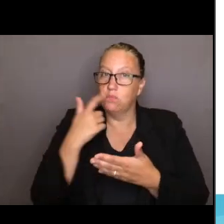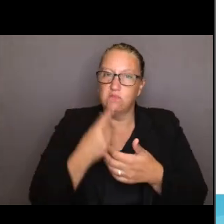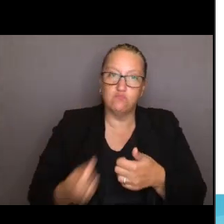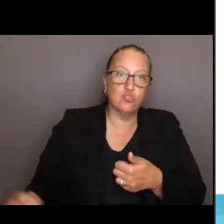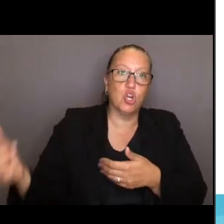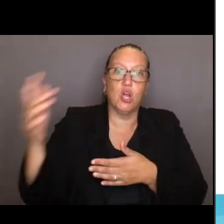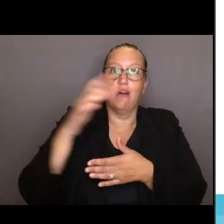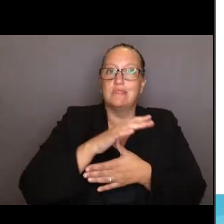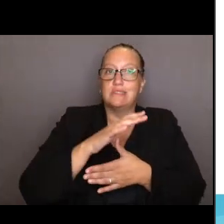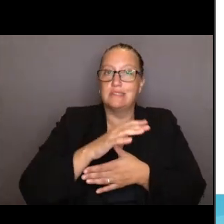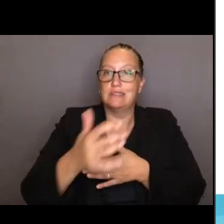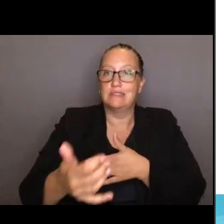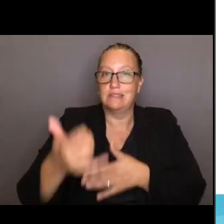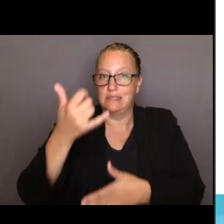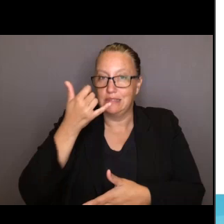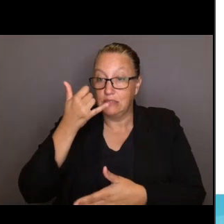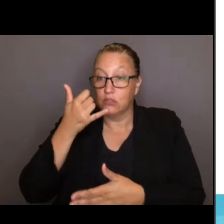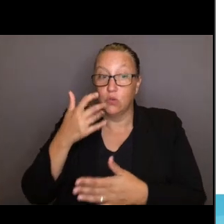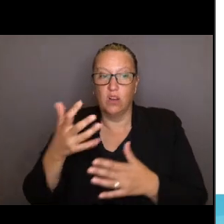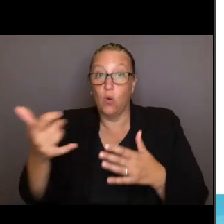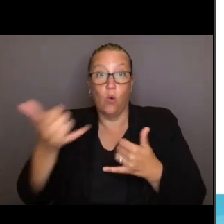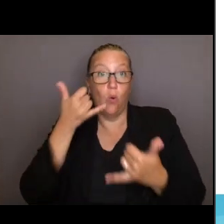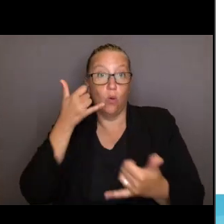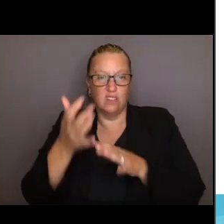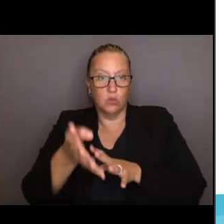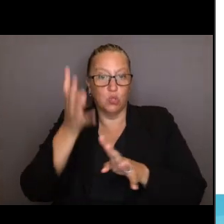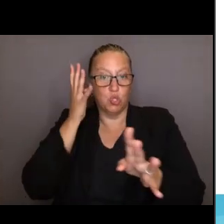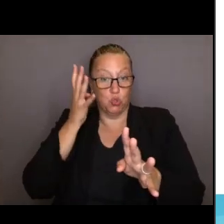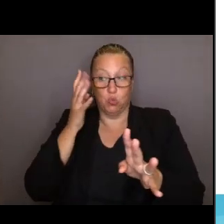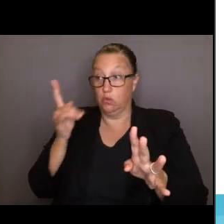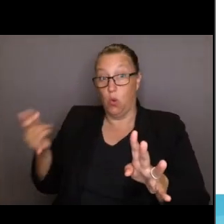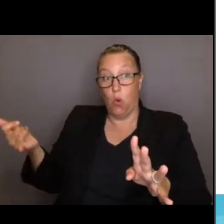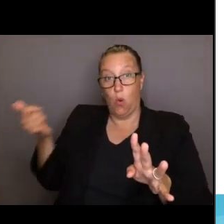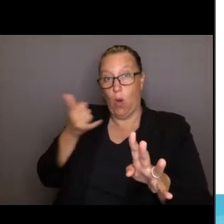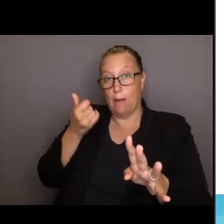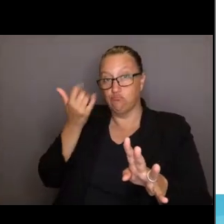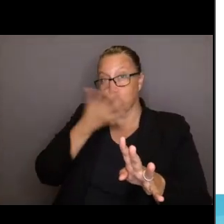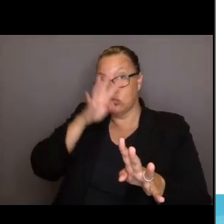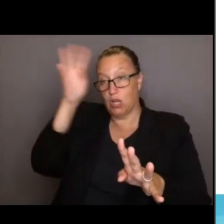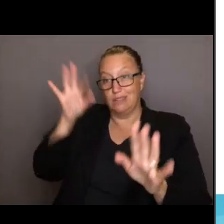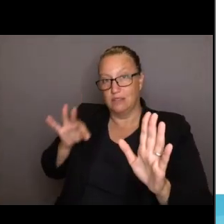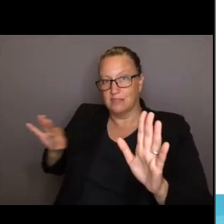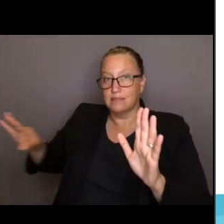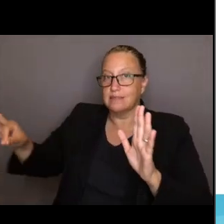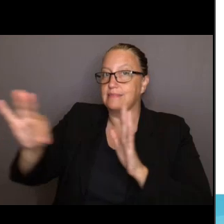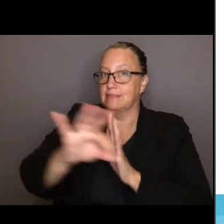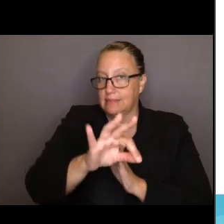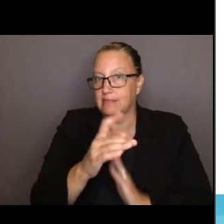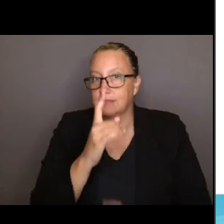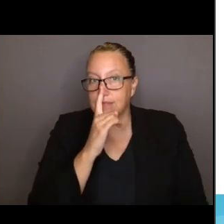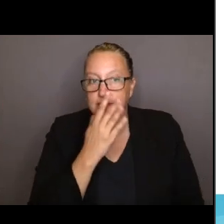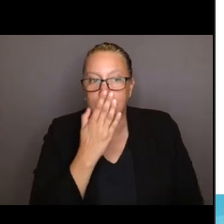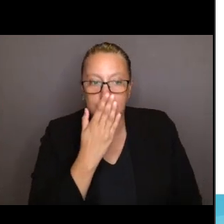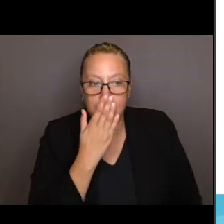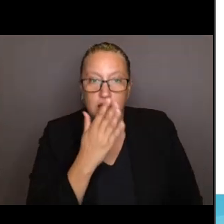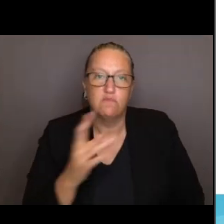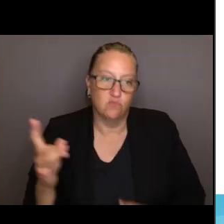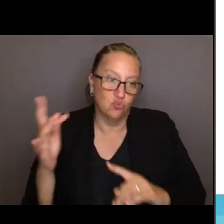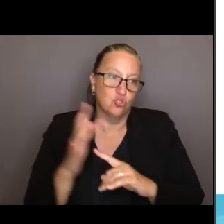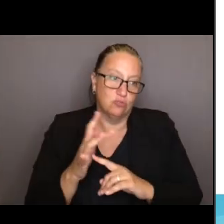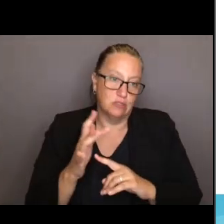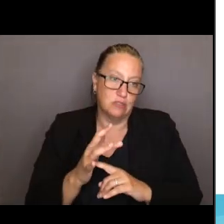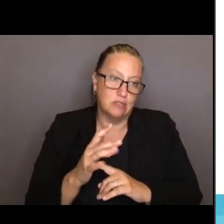call queue. So we encourage you to forward that phone number onto any clients, or if you're supporting any clients who are of First